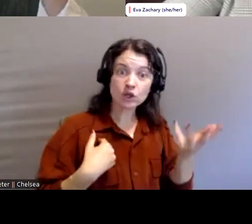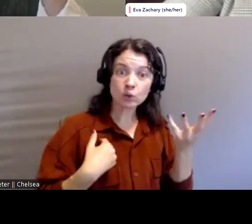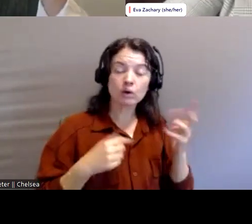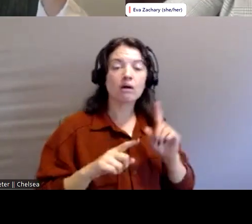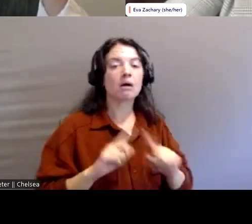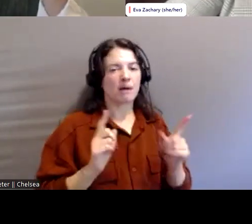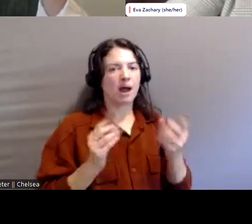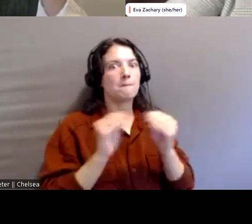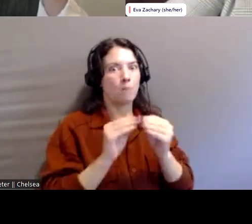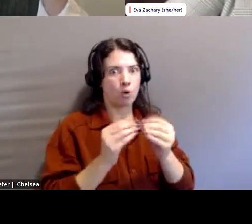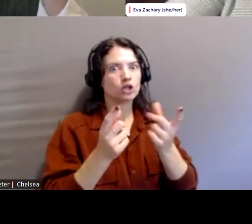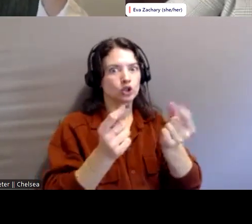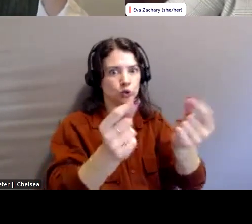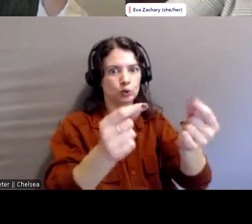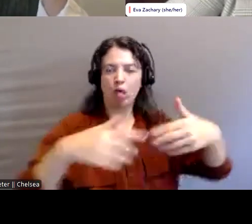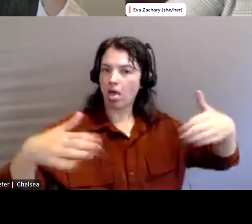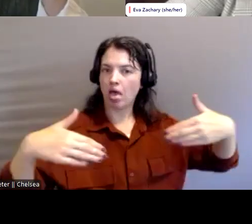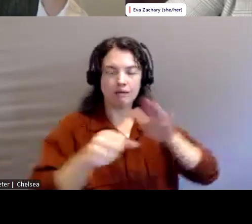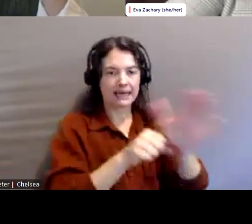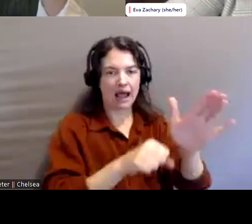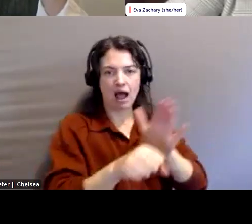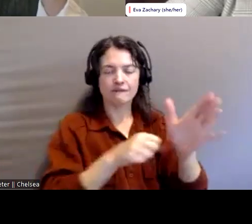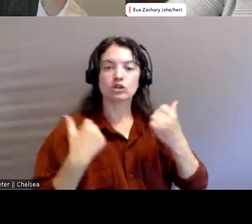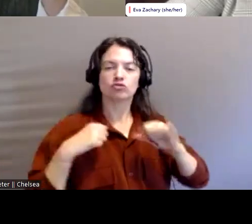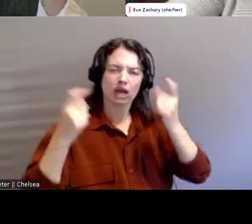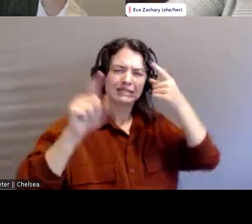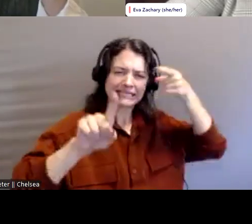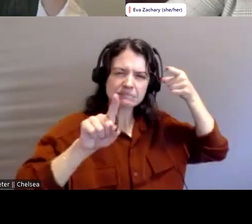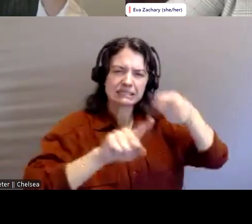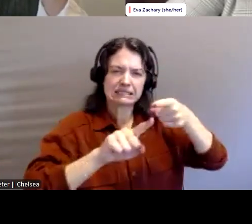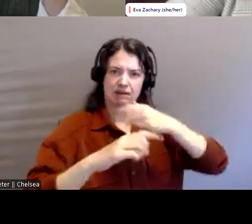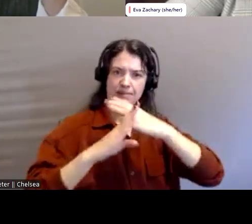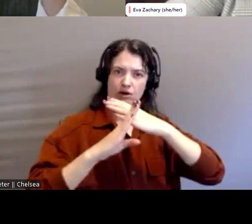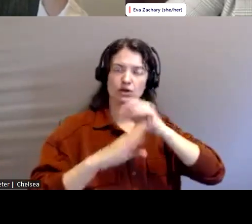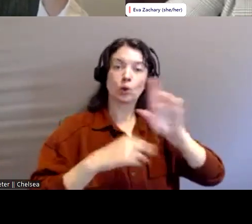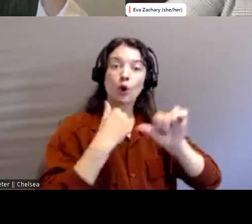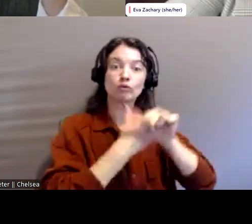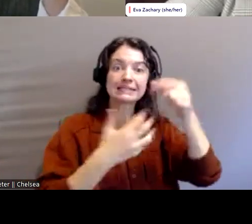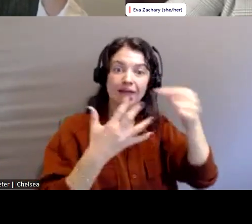understanding the specific risk factors and prevention opportunities for different groups.